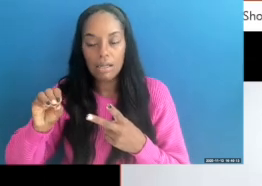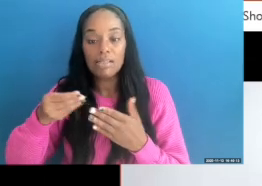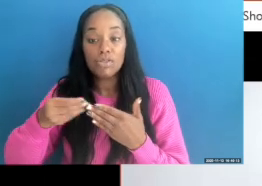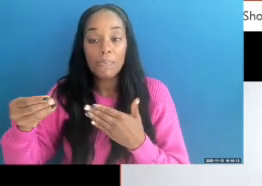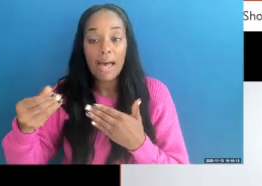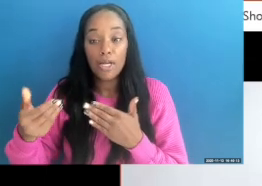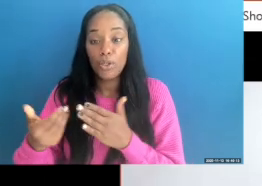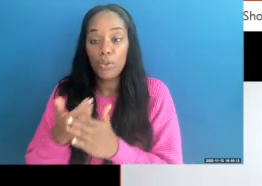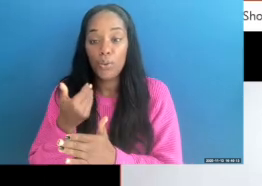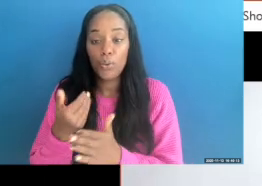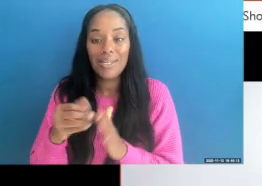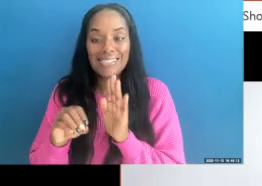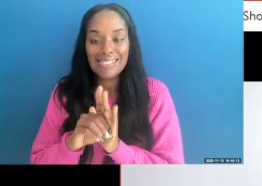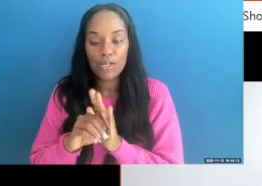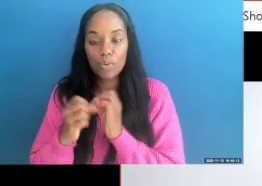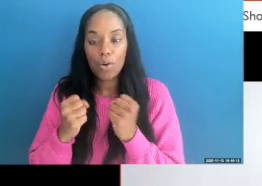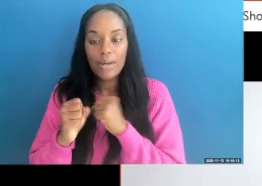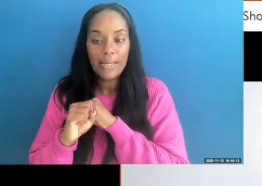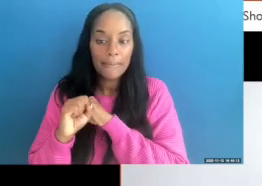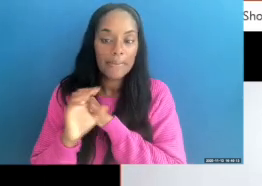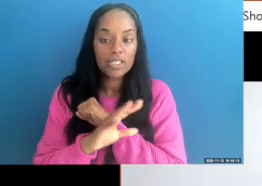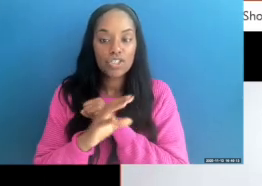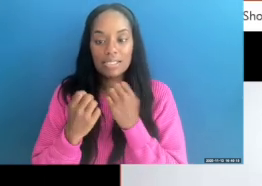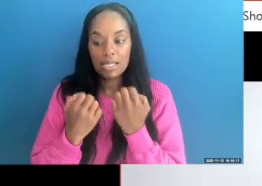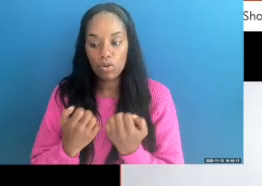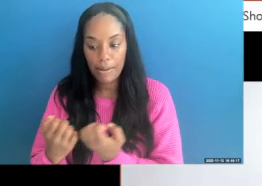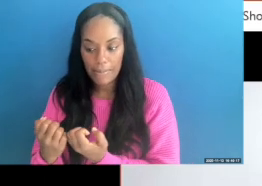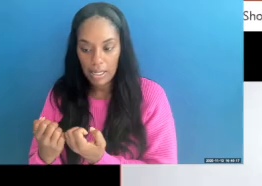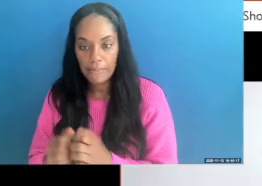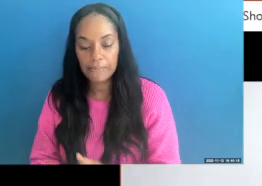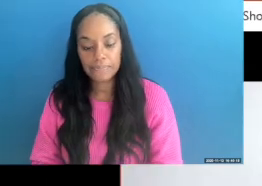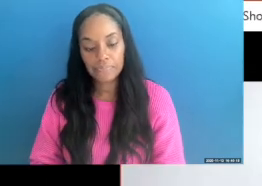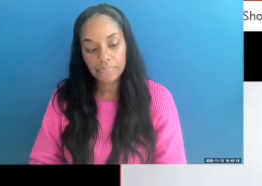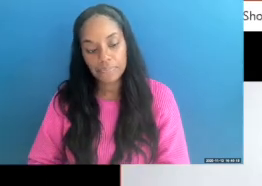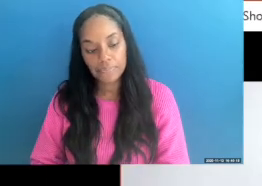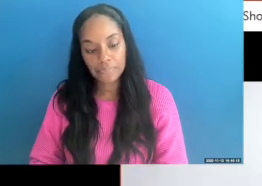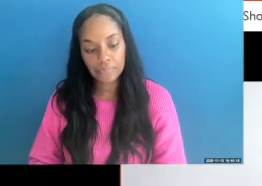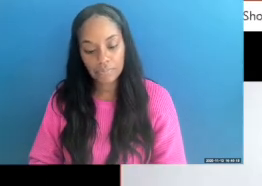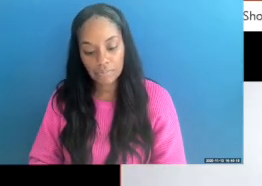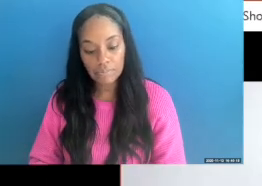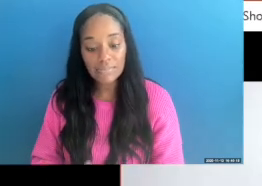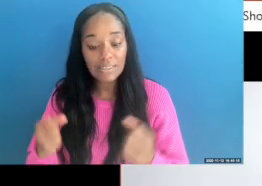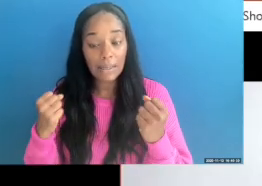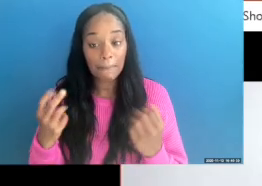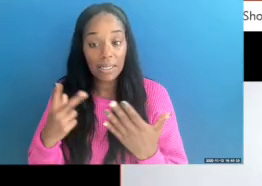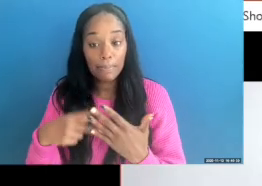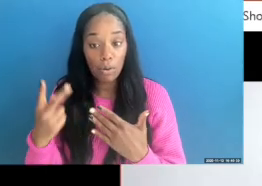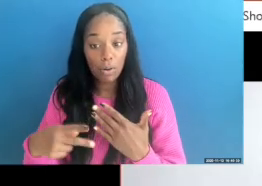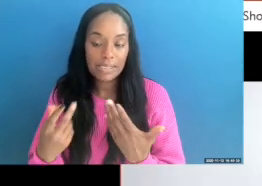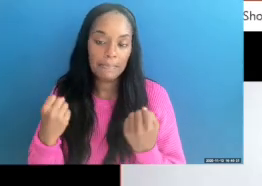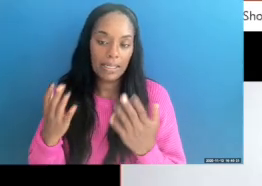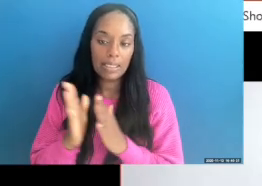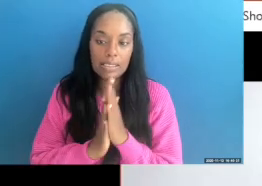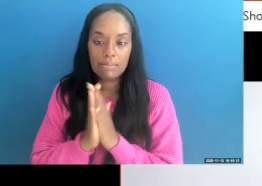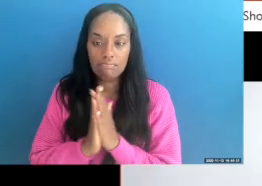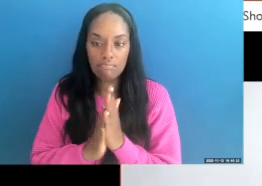private company to purchase new zero-emission equipment, even though